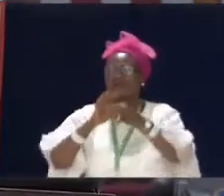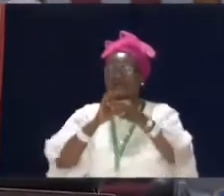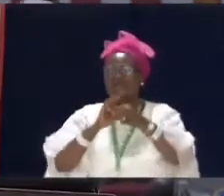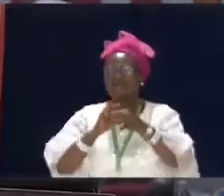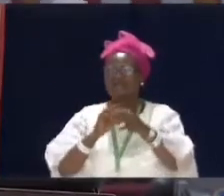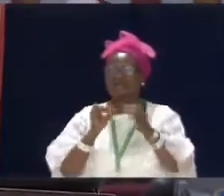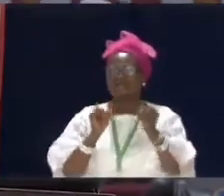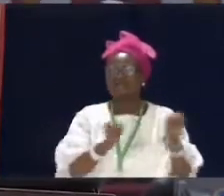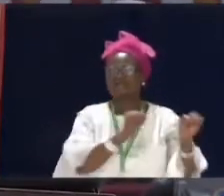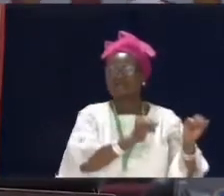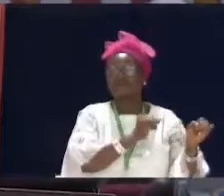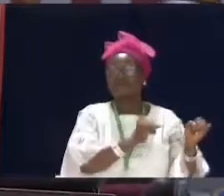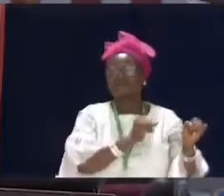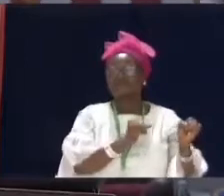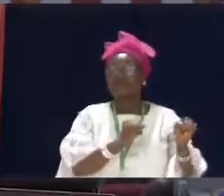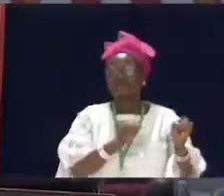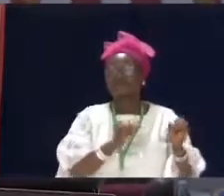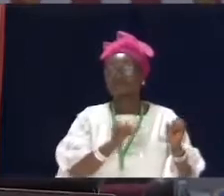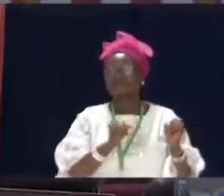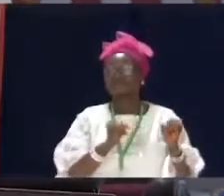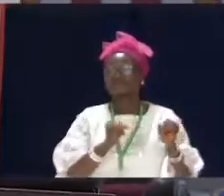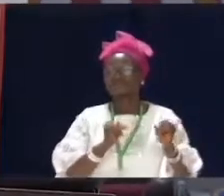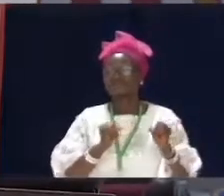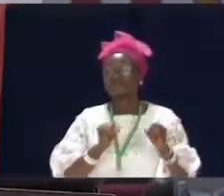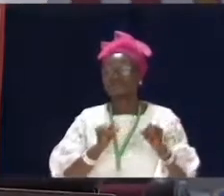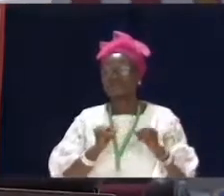individuals as well as general